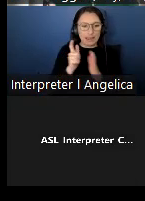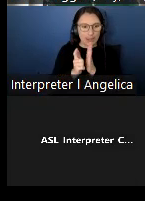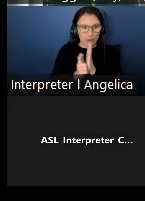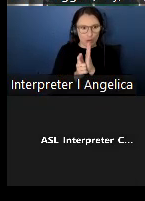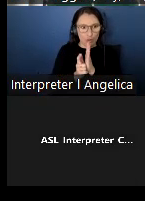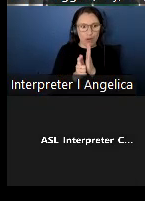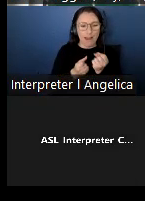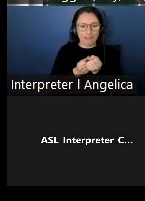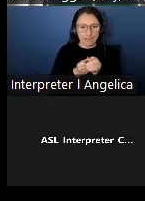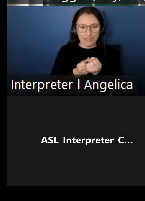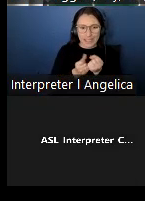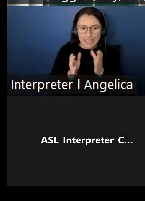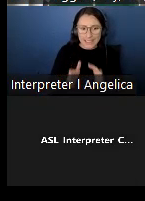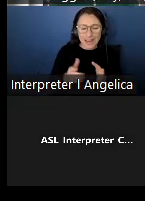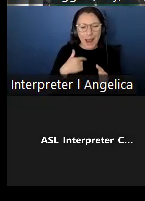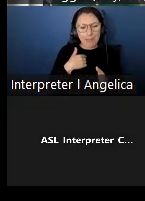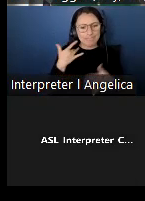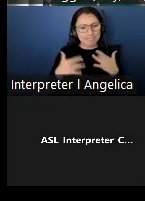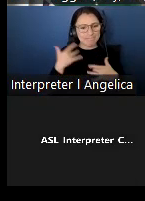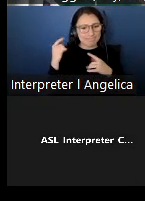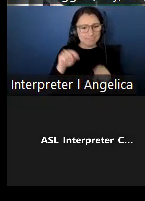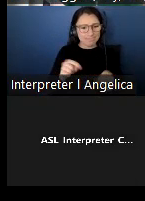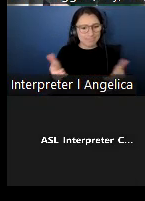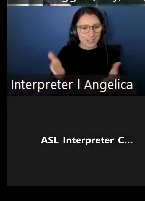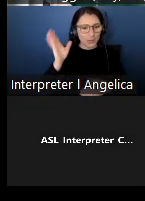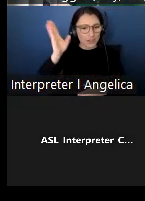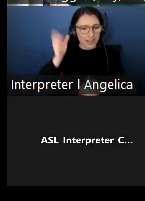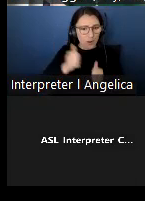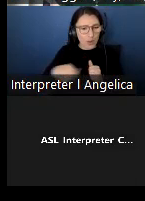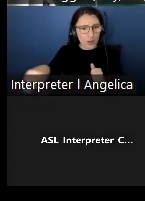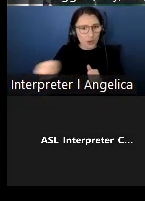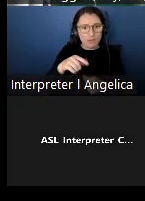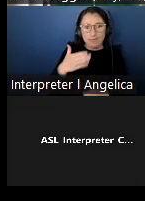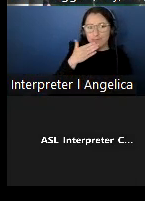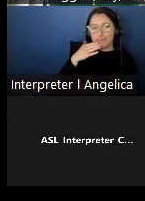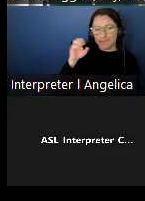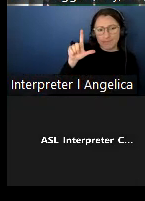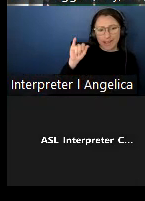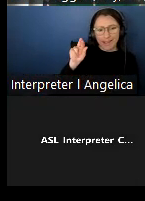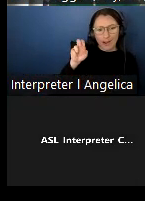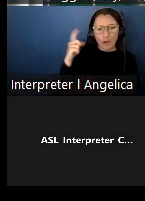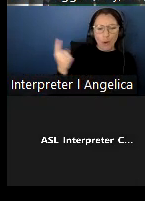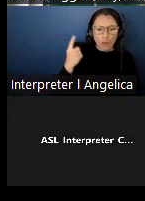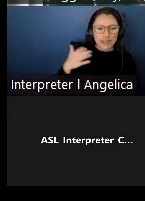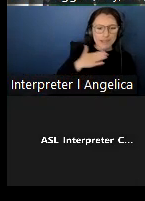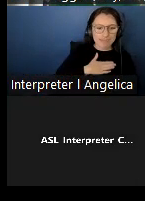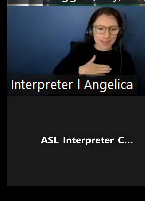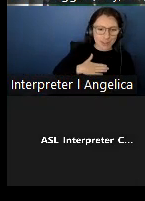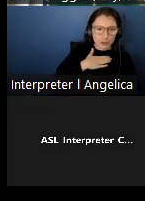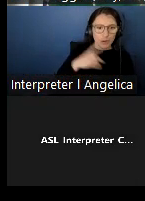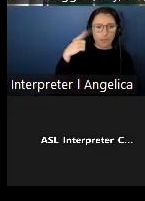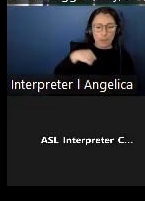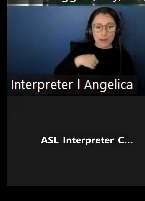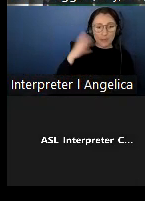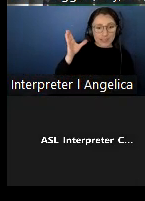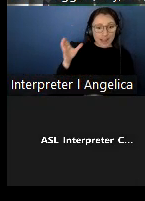I'm so excited to be here to present with you all. Great. Thanks, Claire. It's always such a pleasure for me to